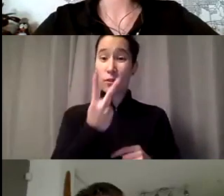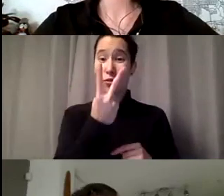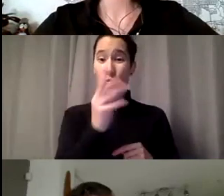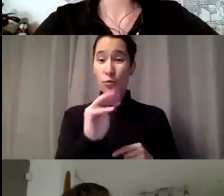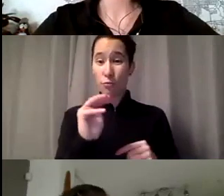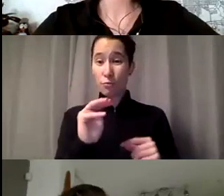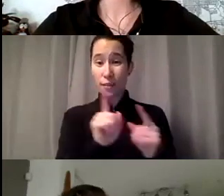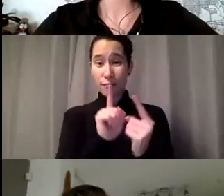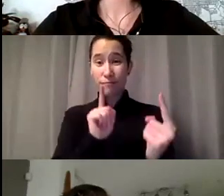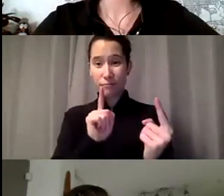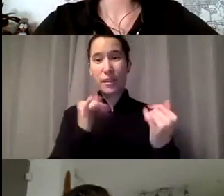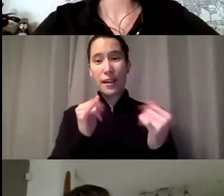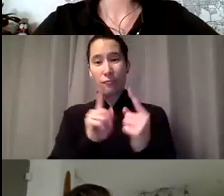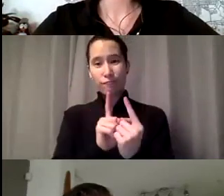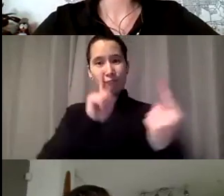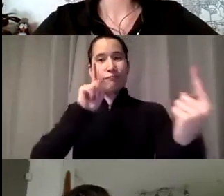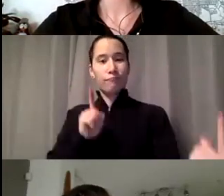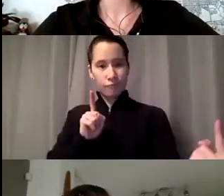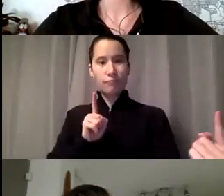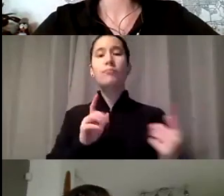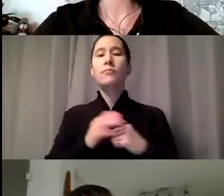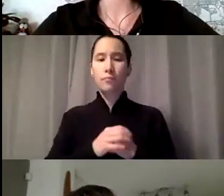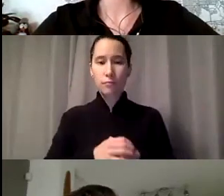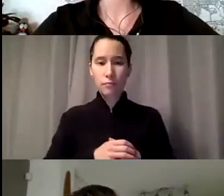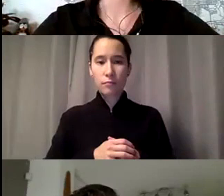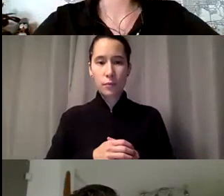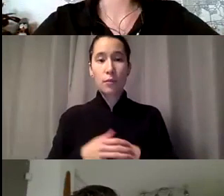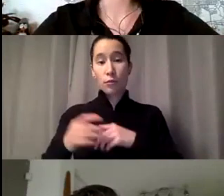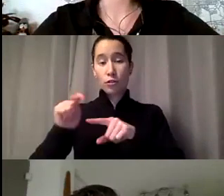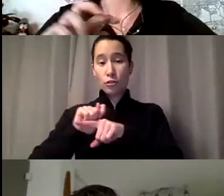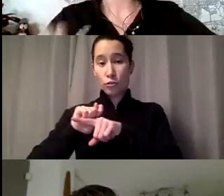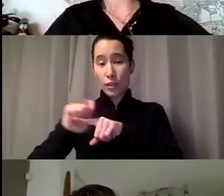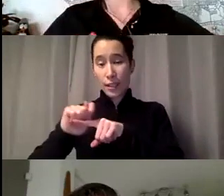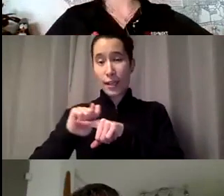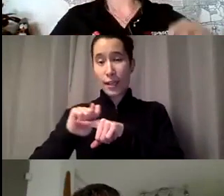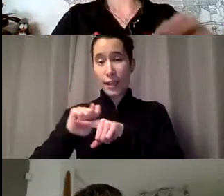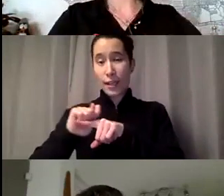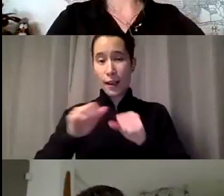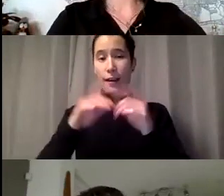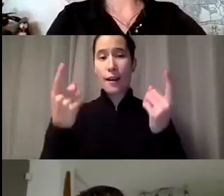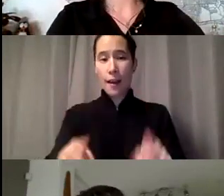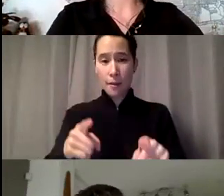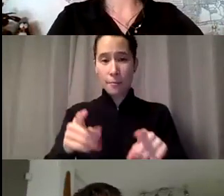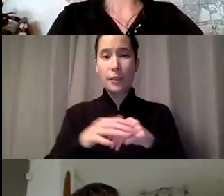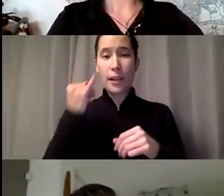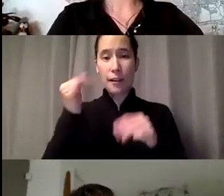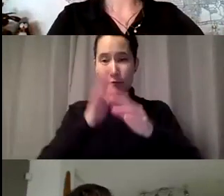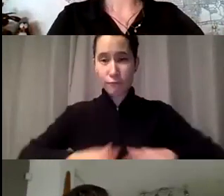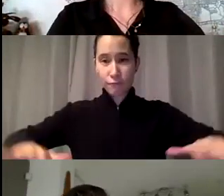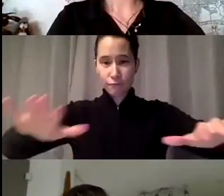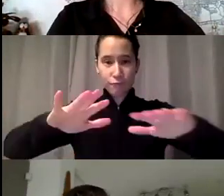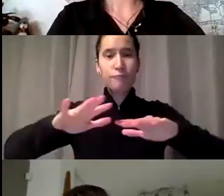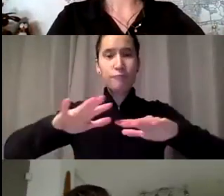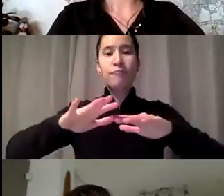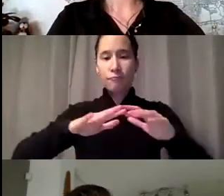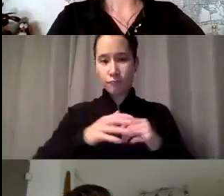in. Training can happen if 3 meters is maintained while on the field of play. I say field of play because